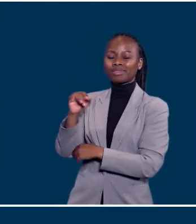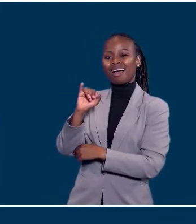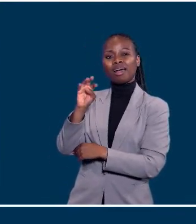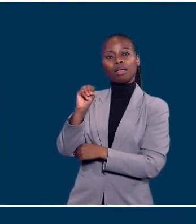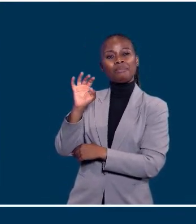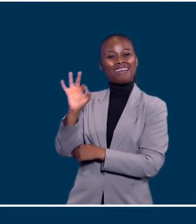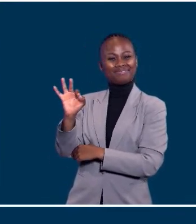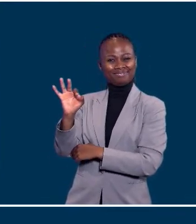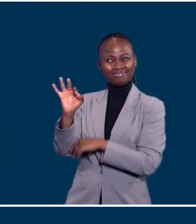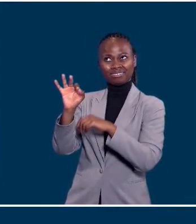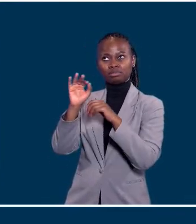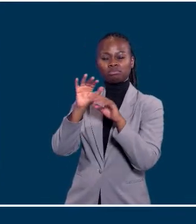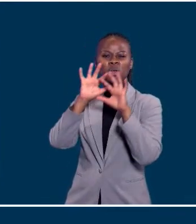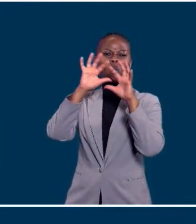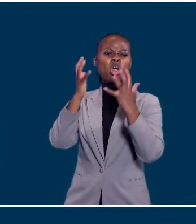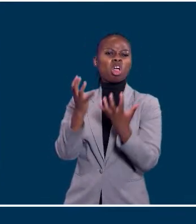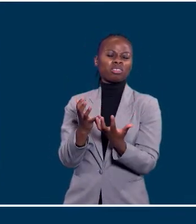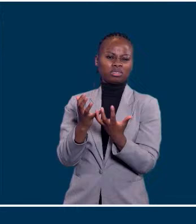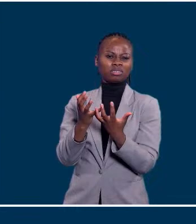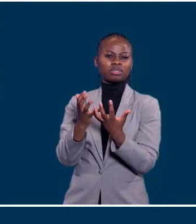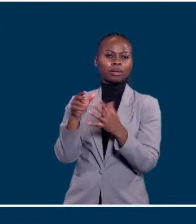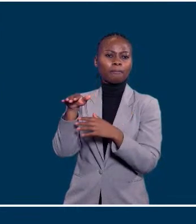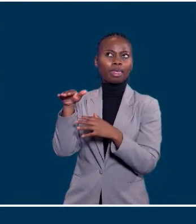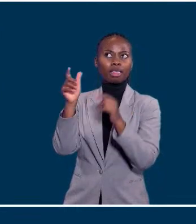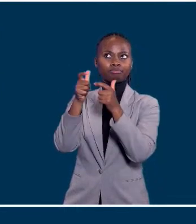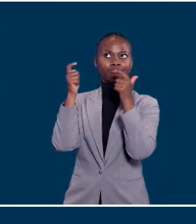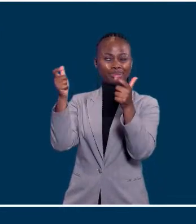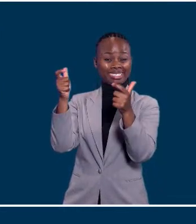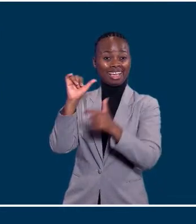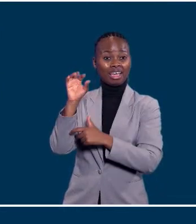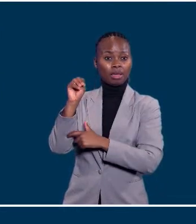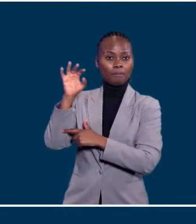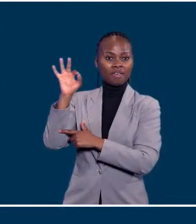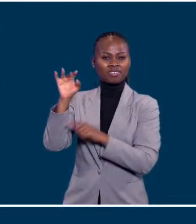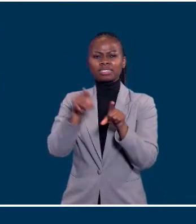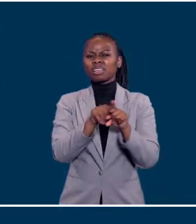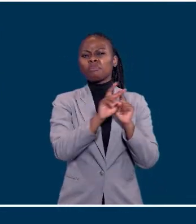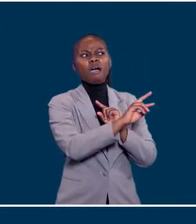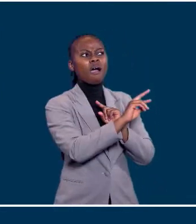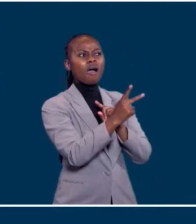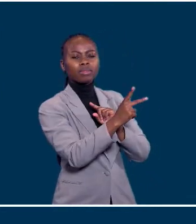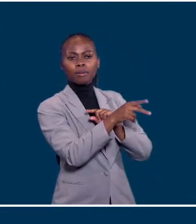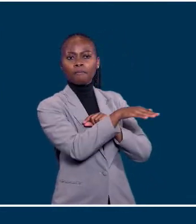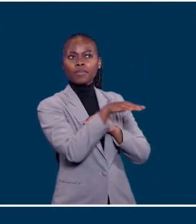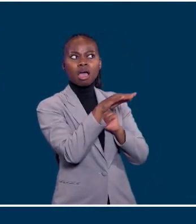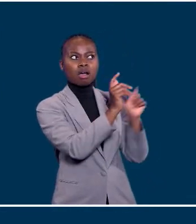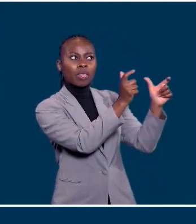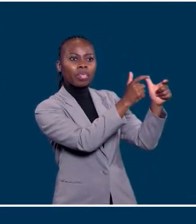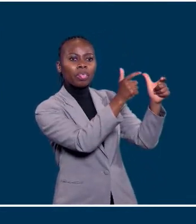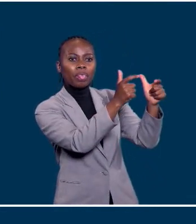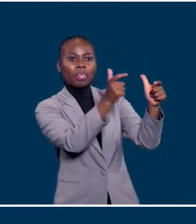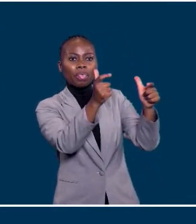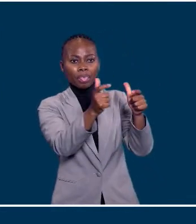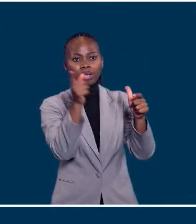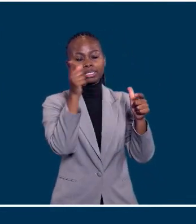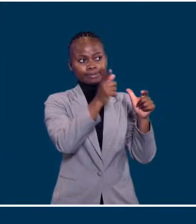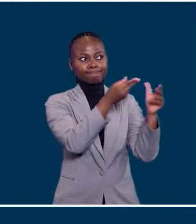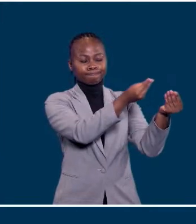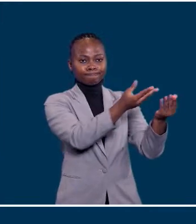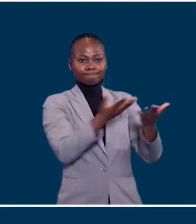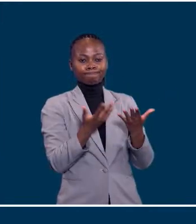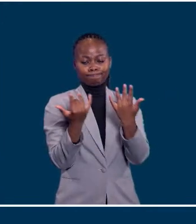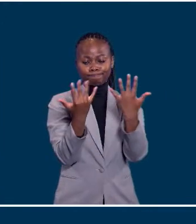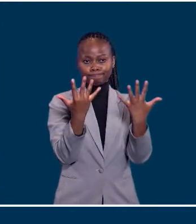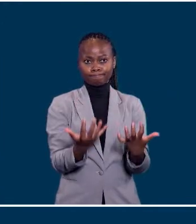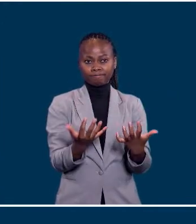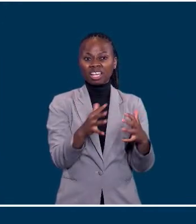and other forecasters. And those are those white bits in each of these columns. And you can see for countries running